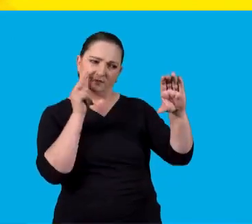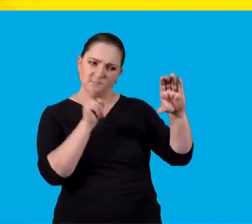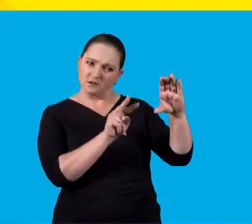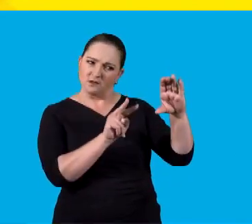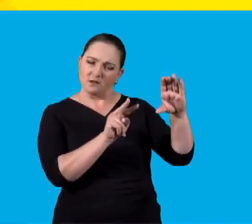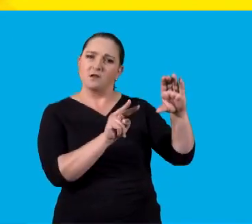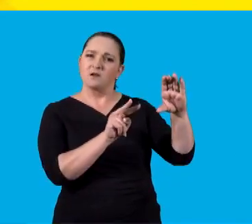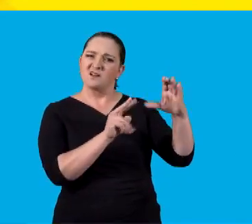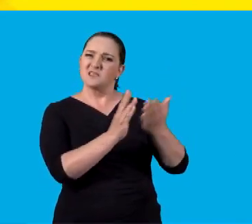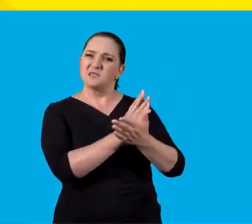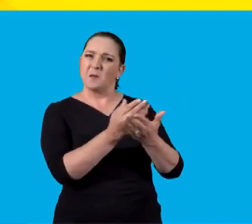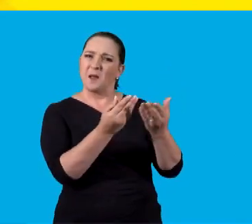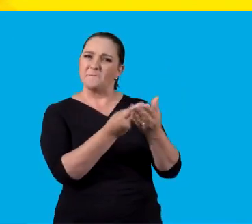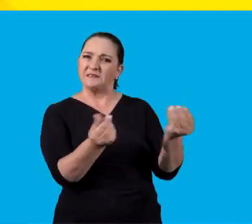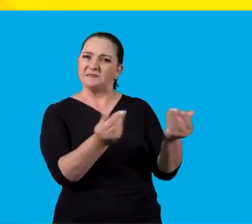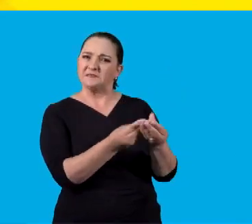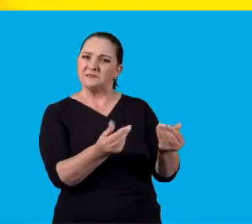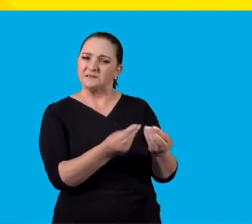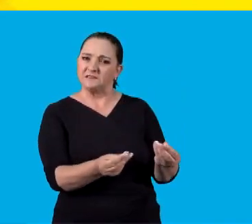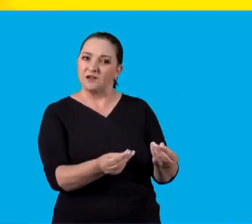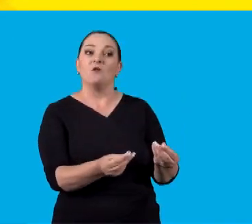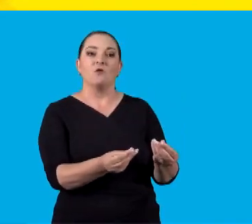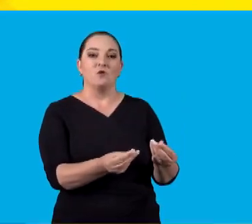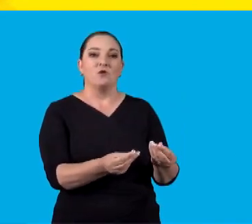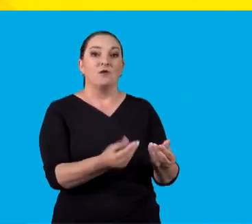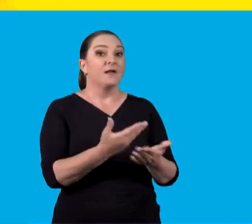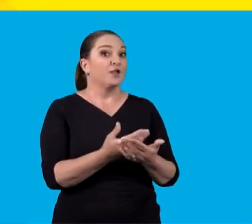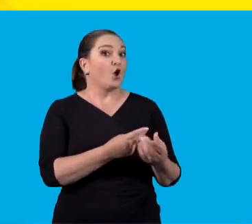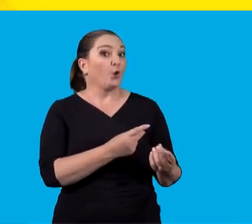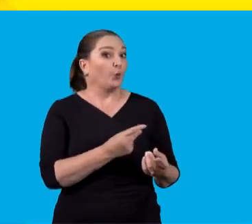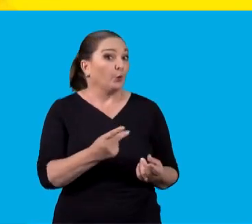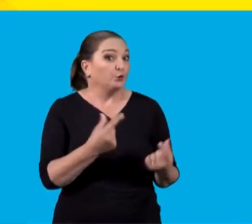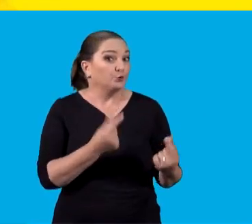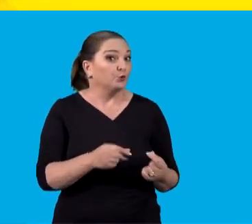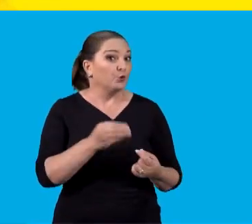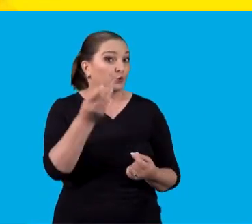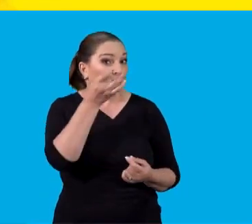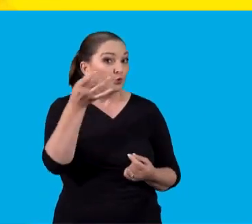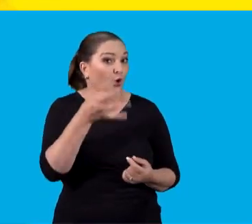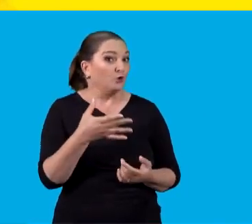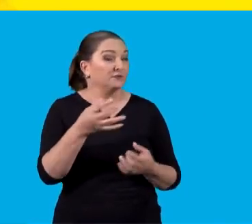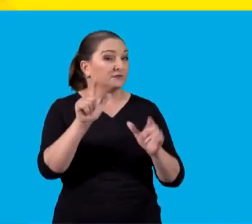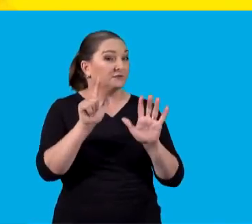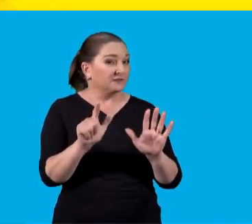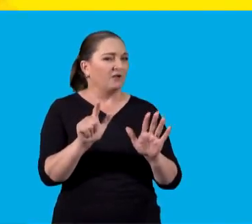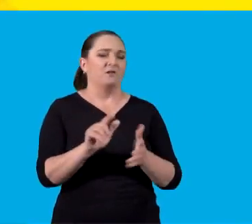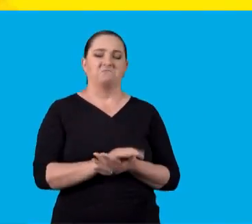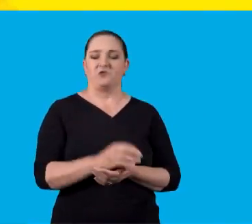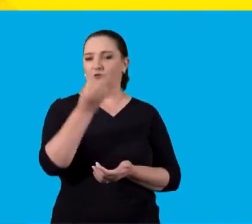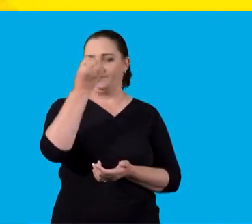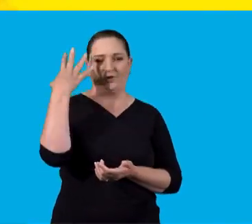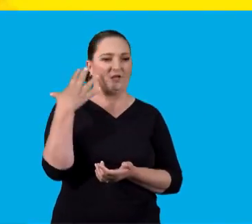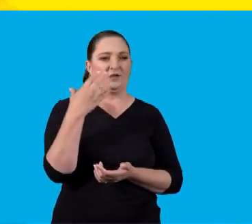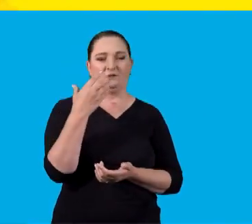there's certain information that is missing, if I can quickly do my note number 7, I should therefore get my proceeds